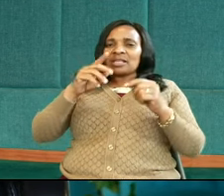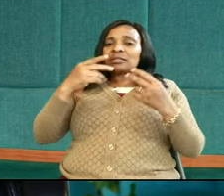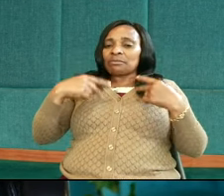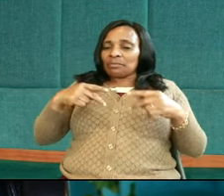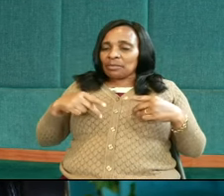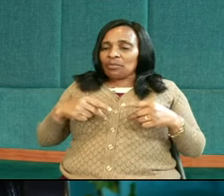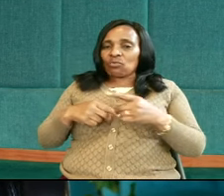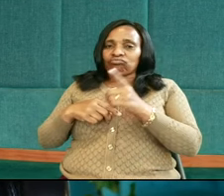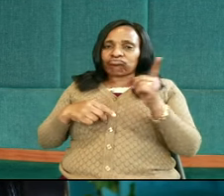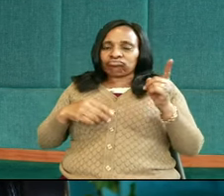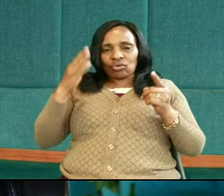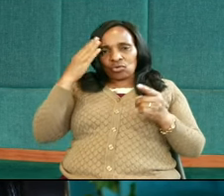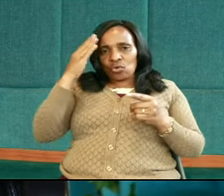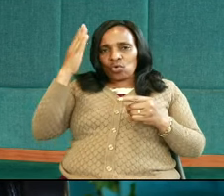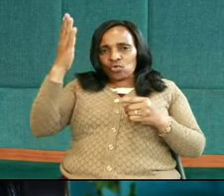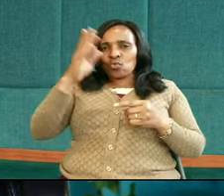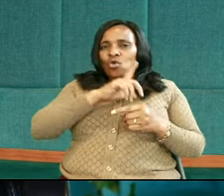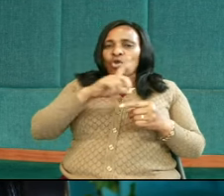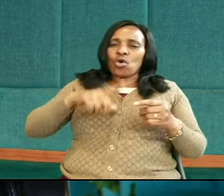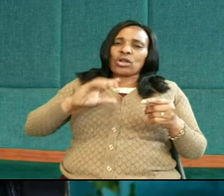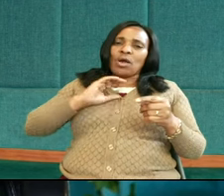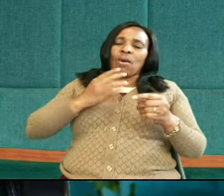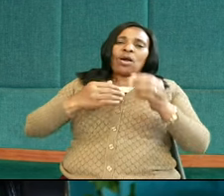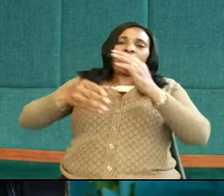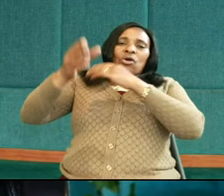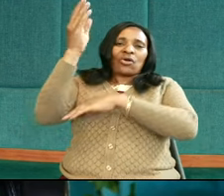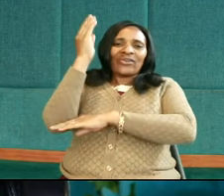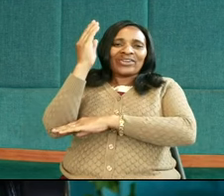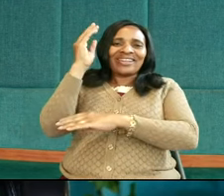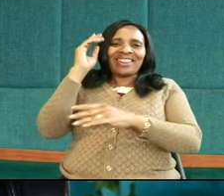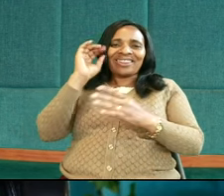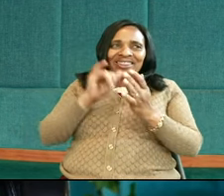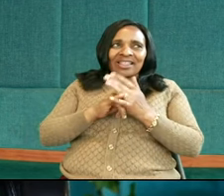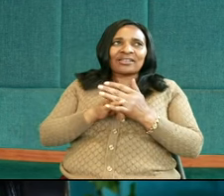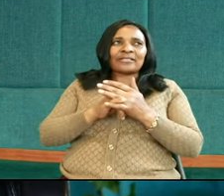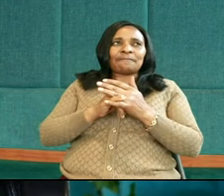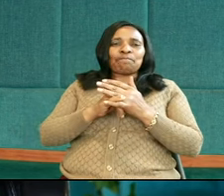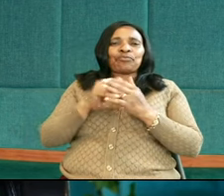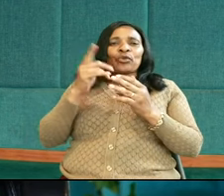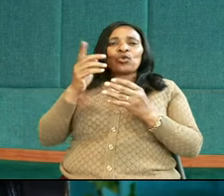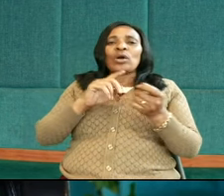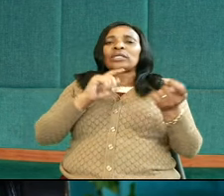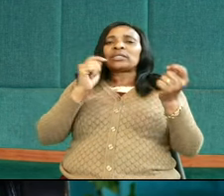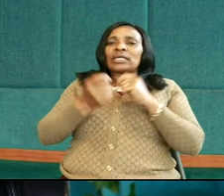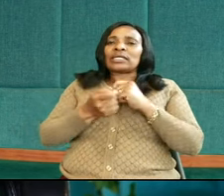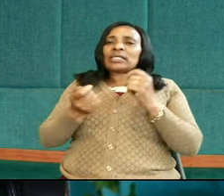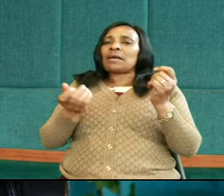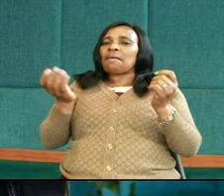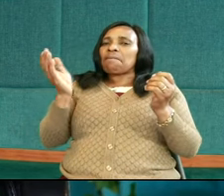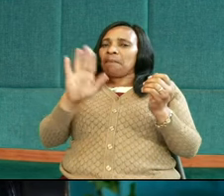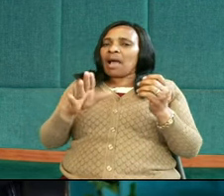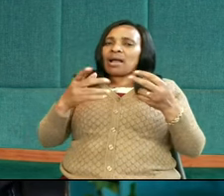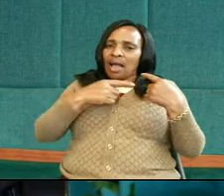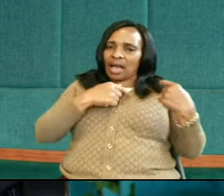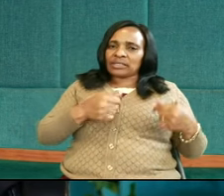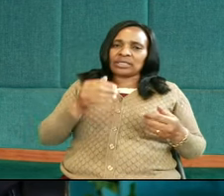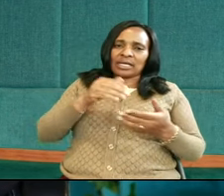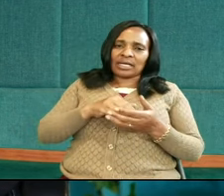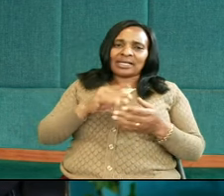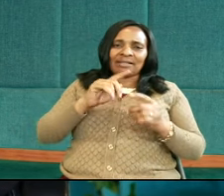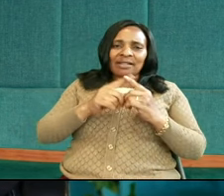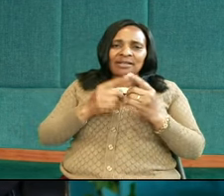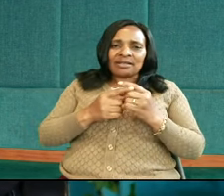you, Lord, are God, and that you are turning their hearts back again. Then the